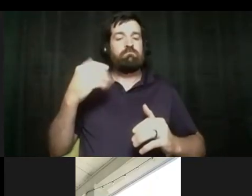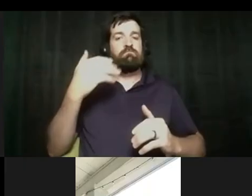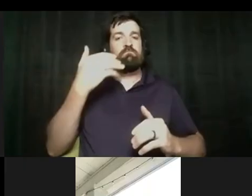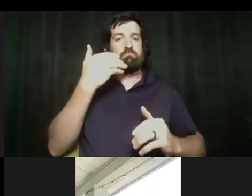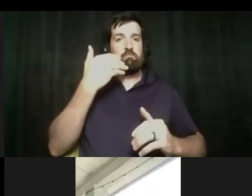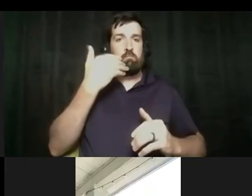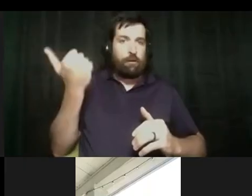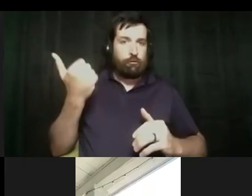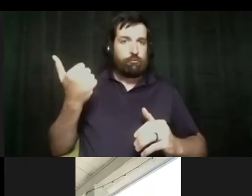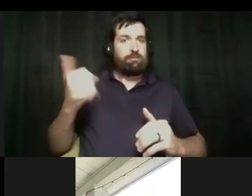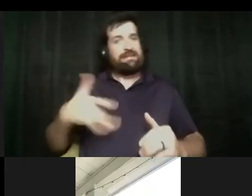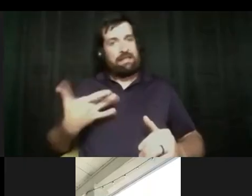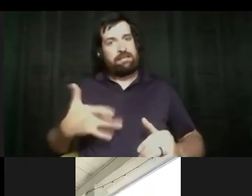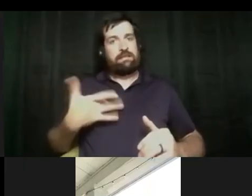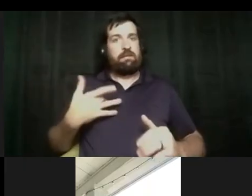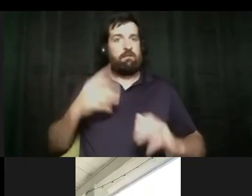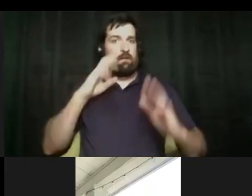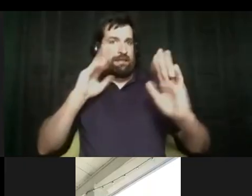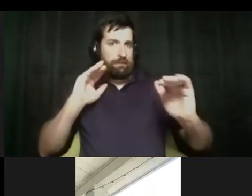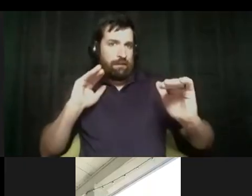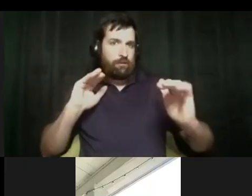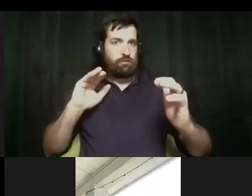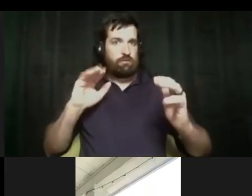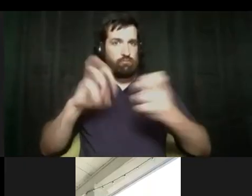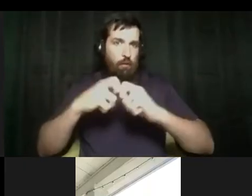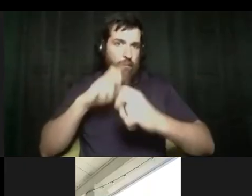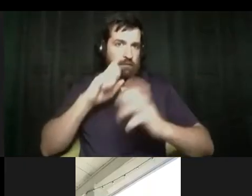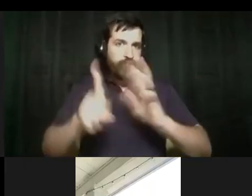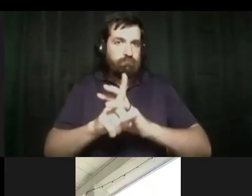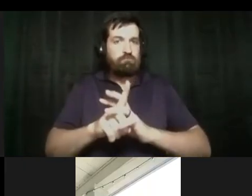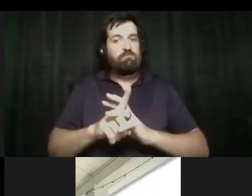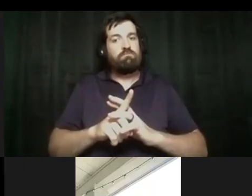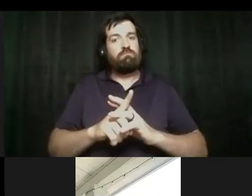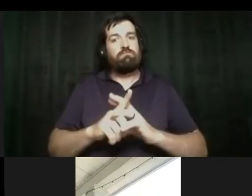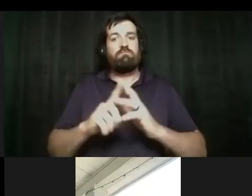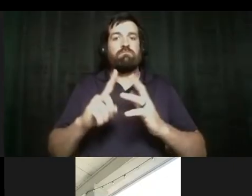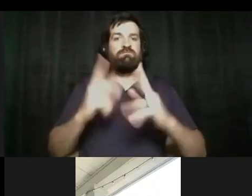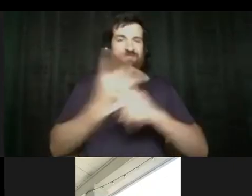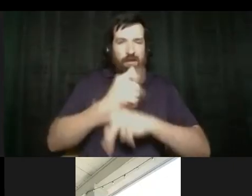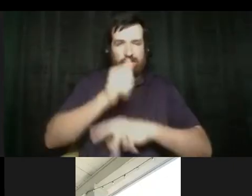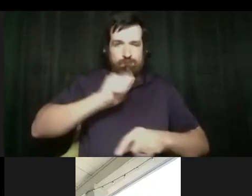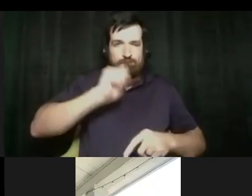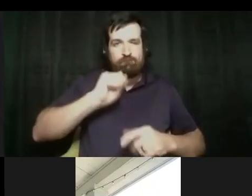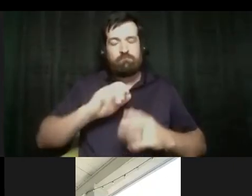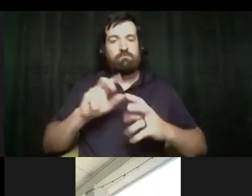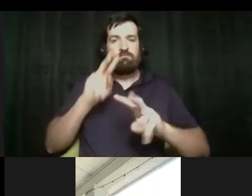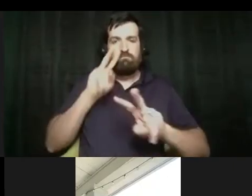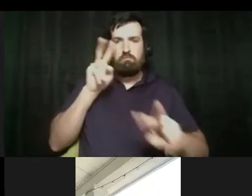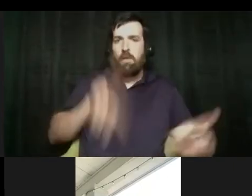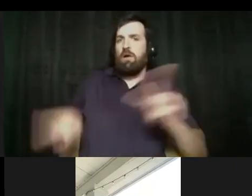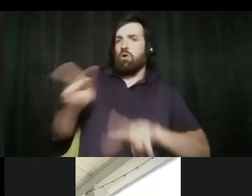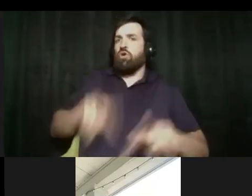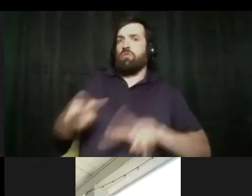of anticipation of problems, of building resilience, of monitoring